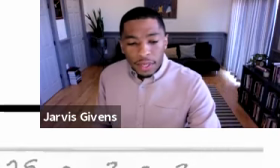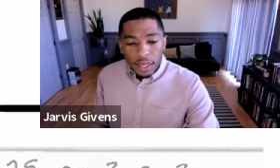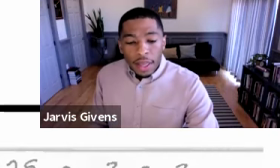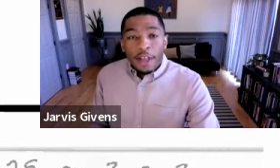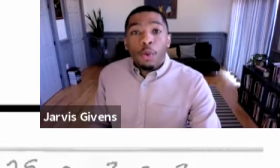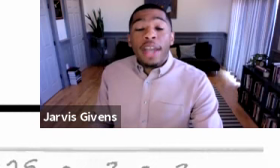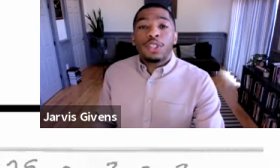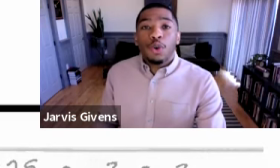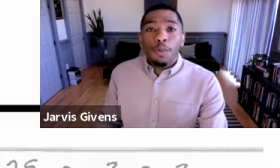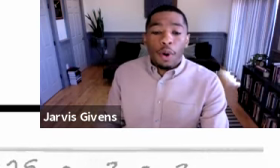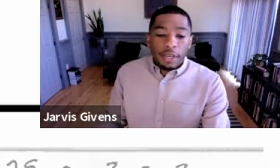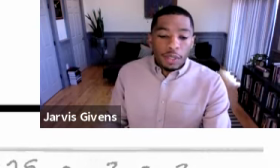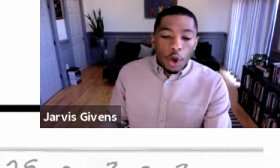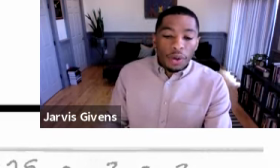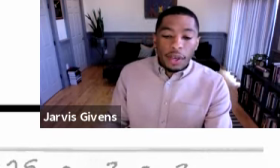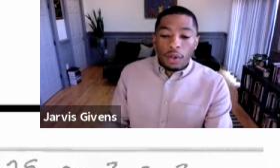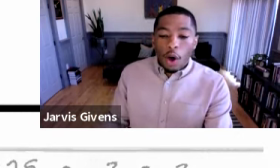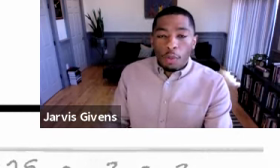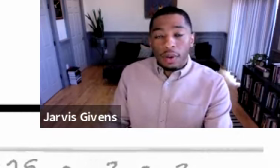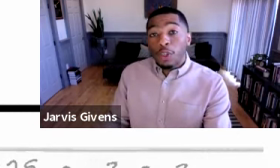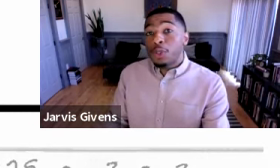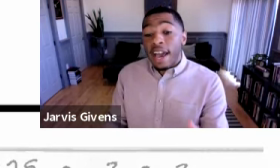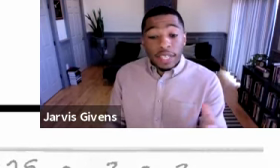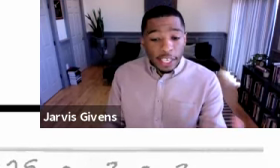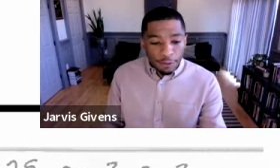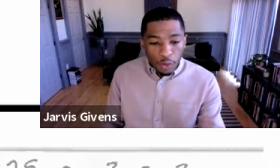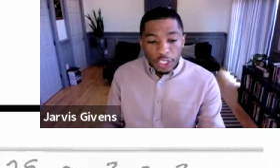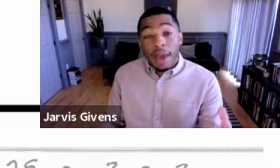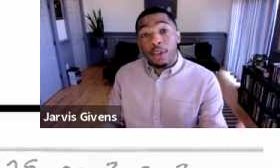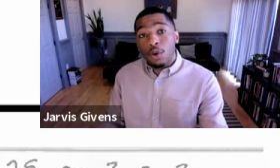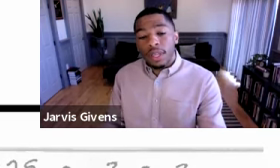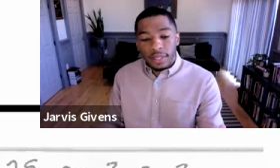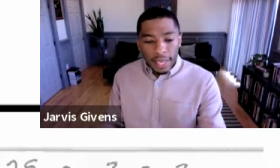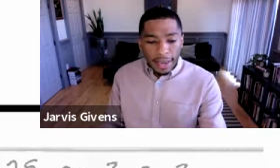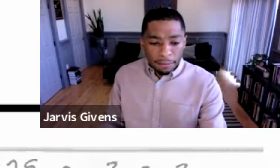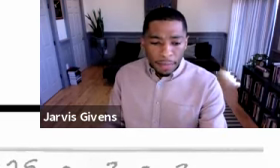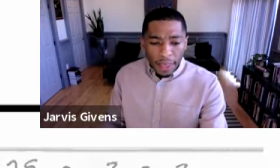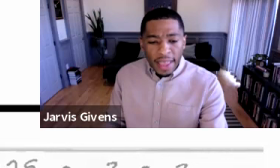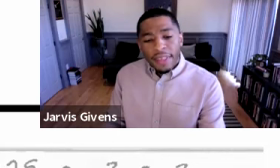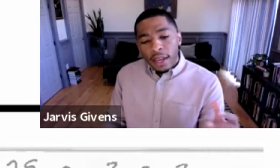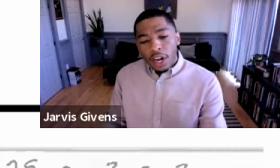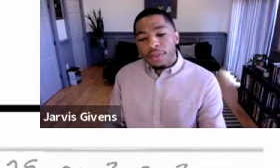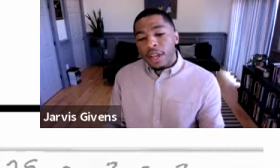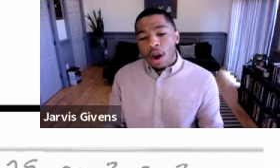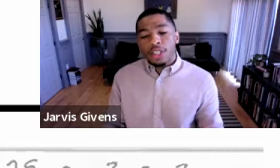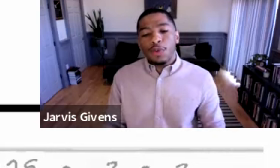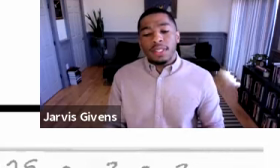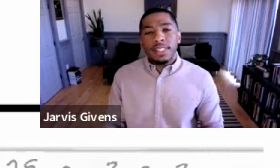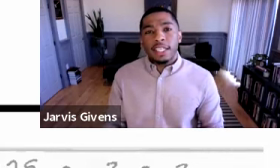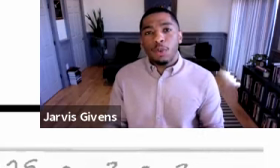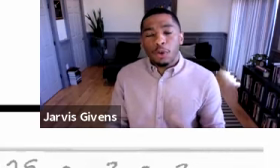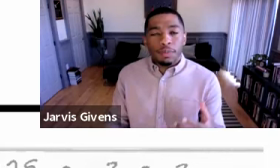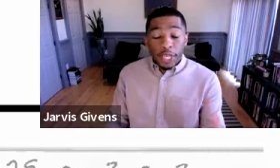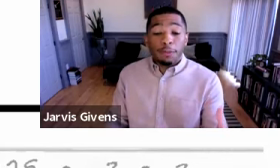prior, the white school board in Muskogee, Oklahoma, which was heavily influenced by the Ku Klux Klan, they had learned that Carter G.